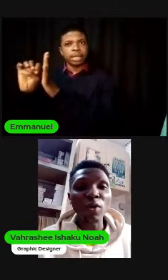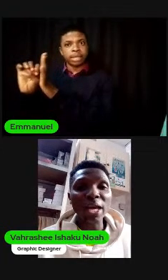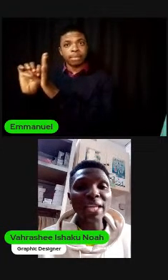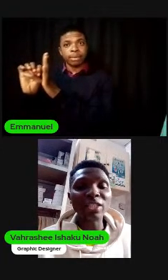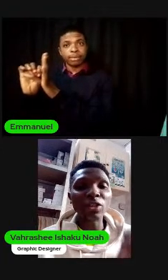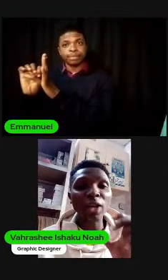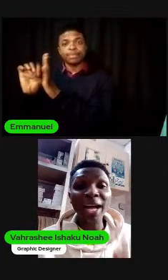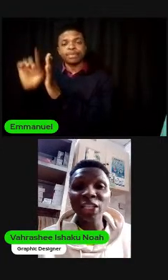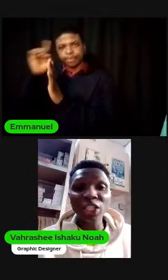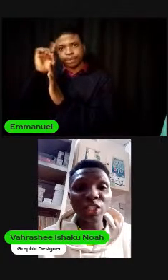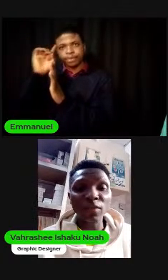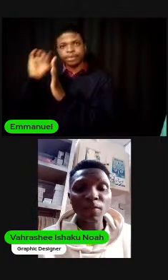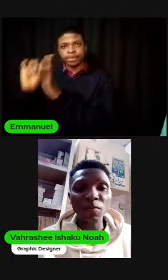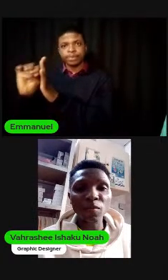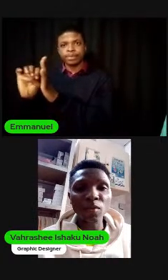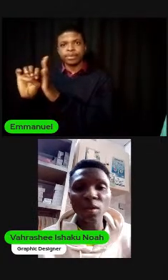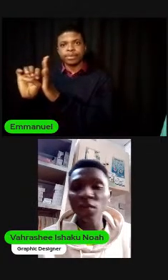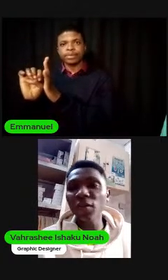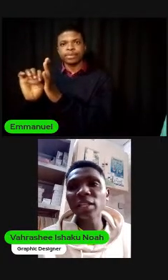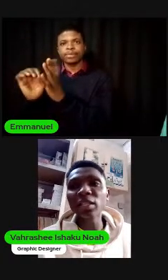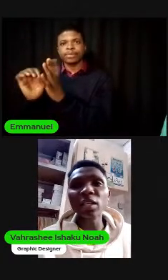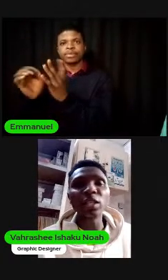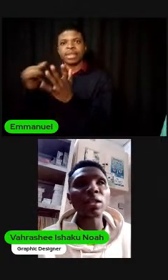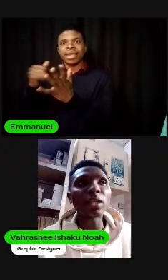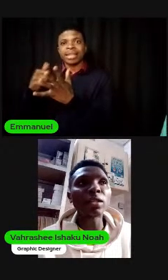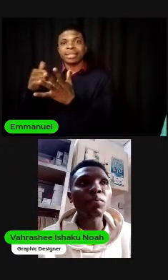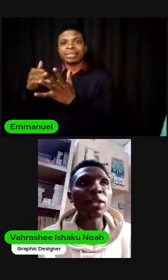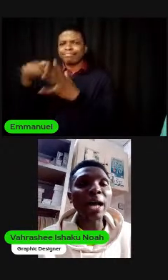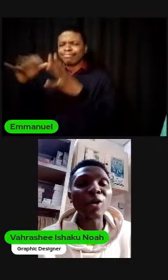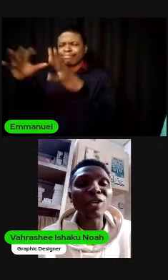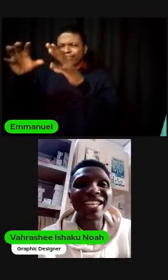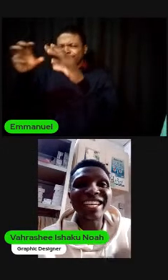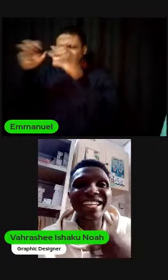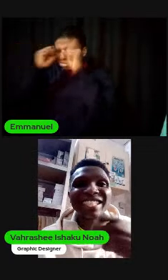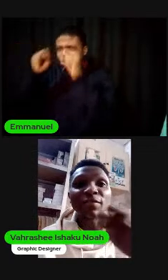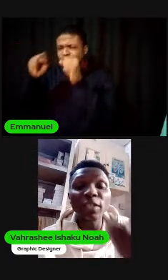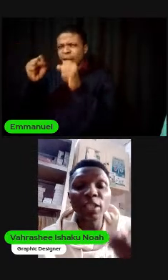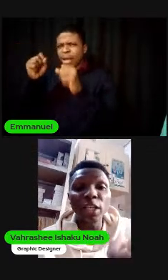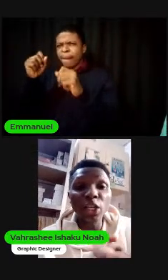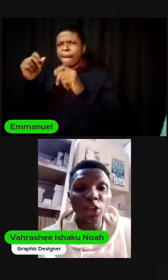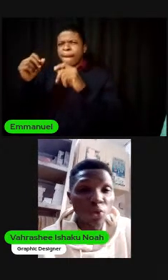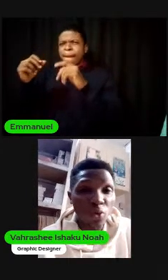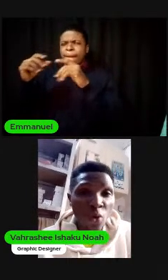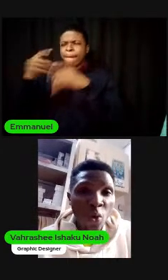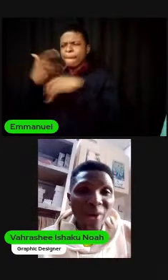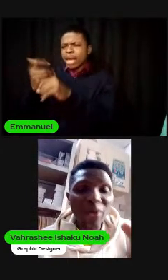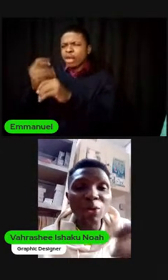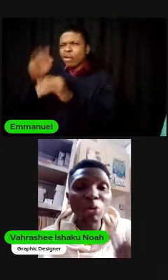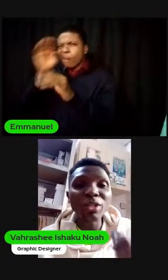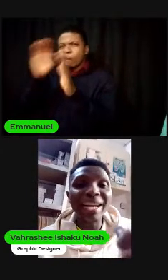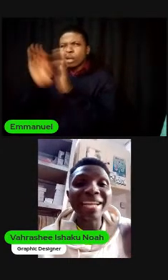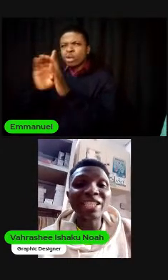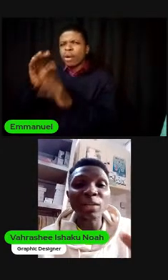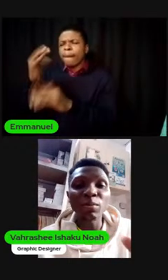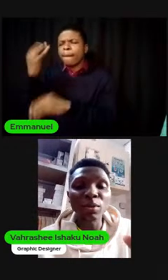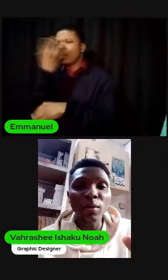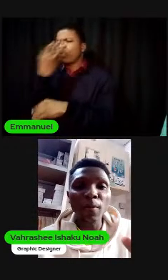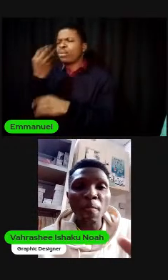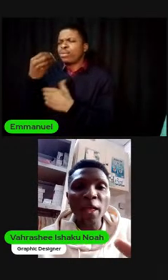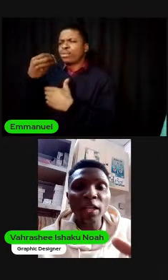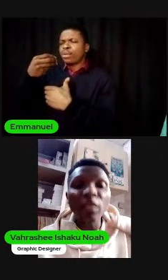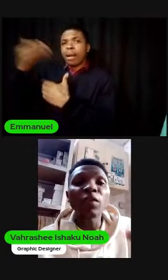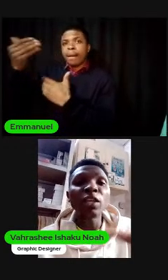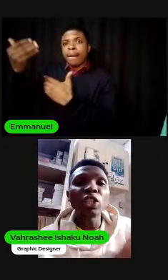people. It's catchy, different. It brings out the creativity in you when you use the right